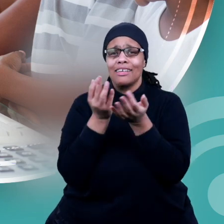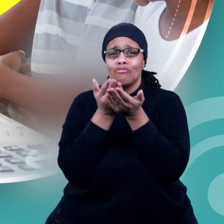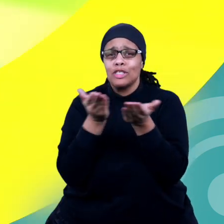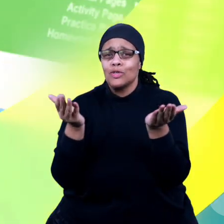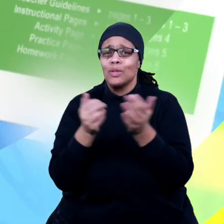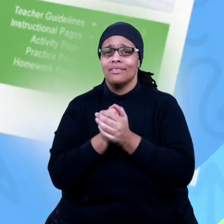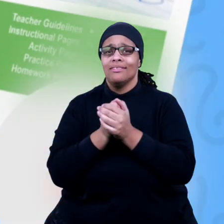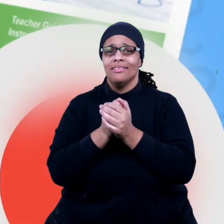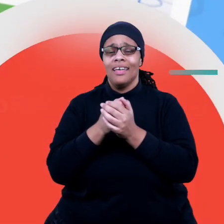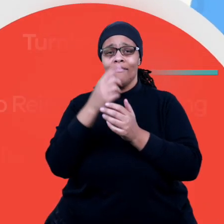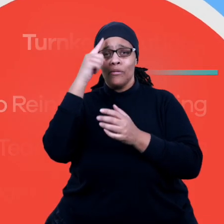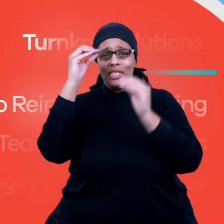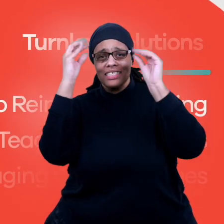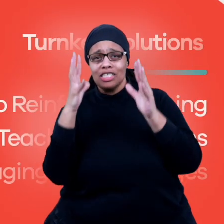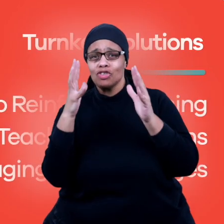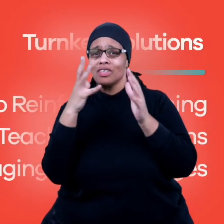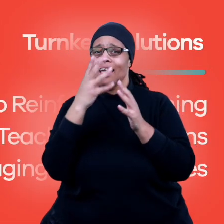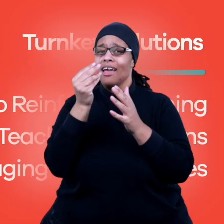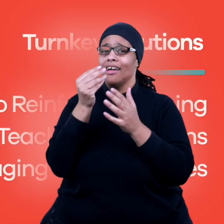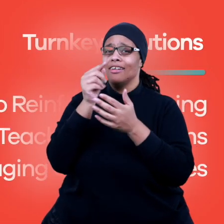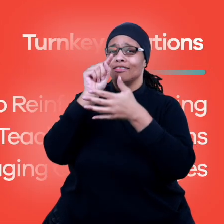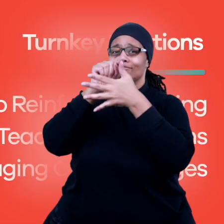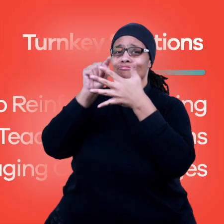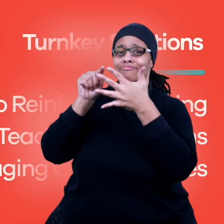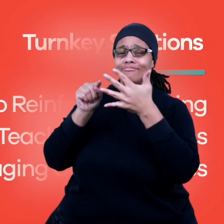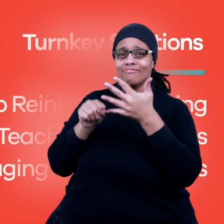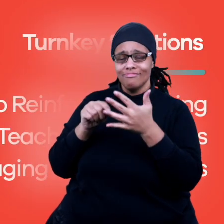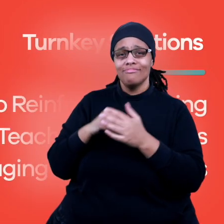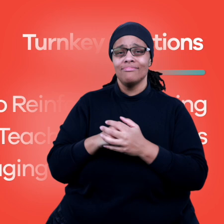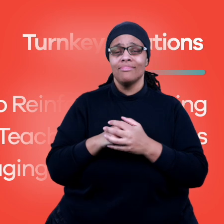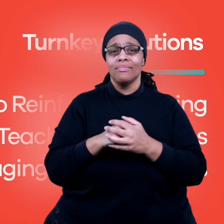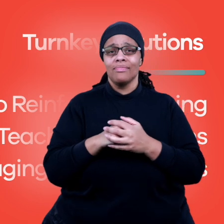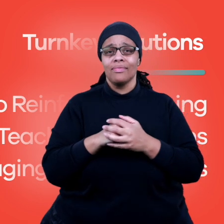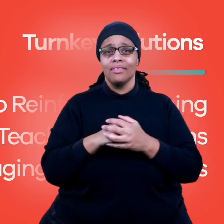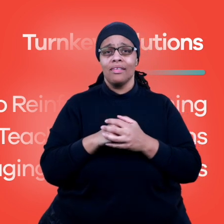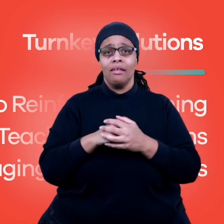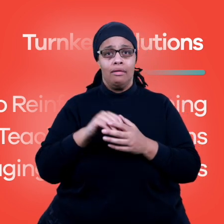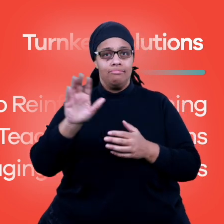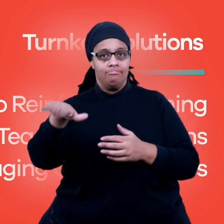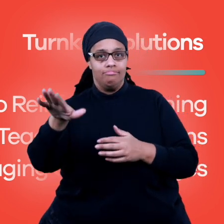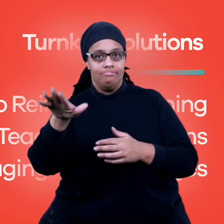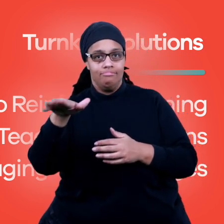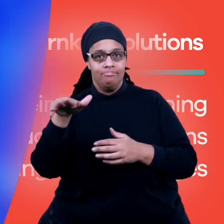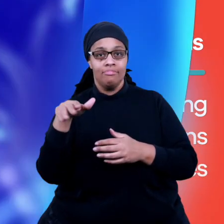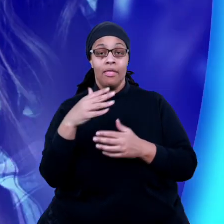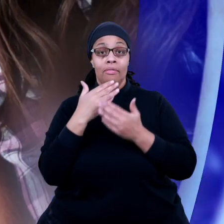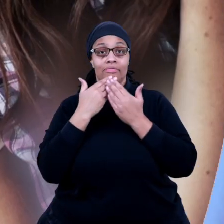resources and turnkey solutions for teachers and homeschoolers.